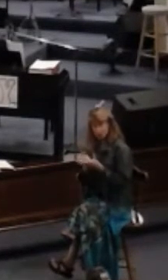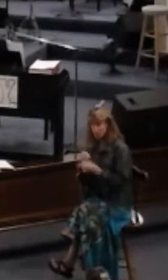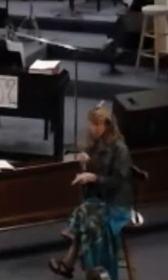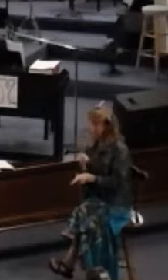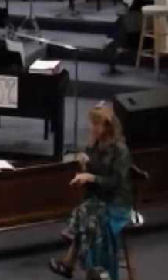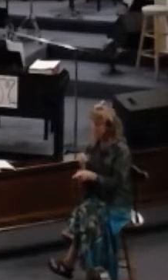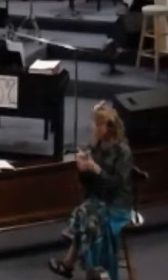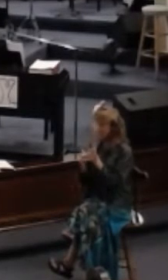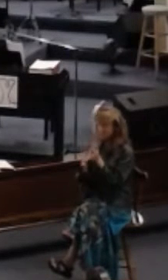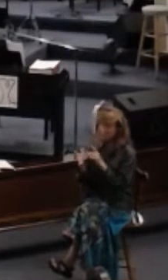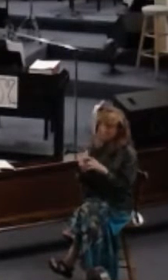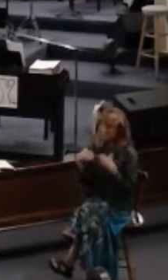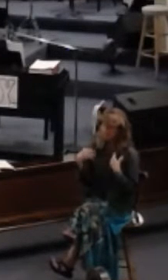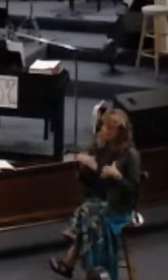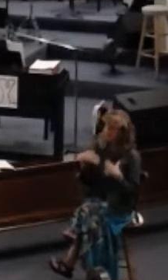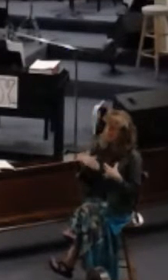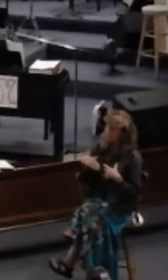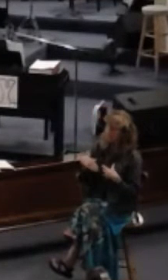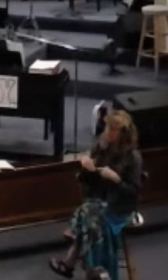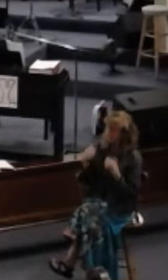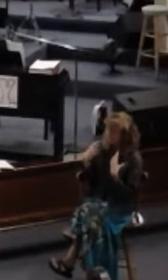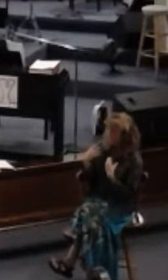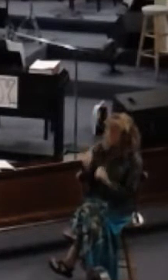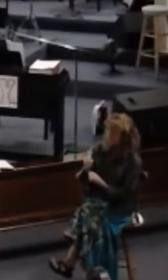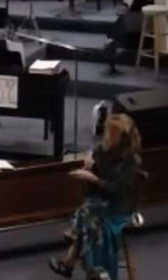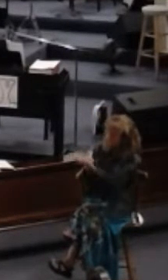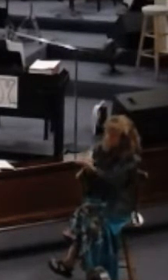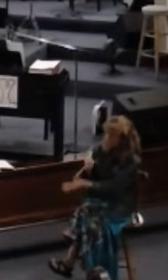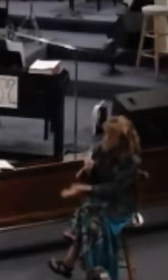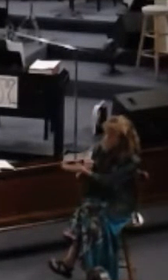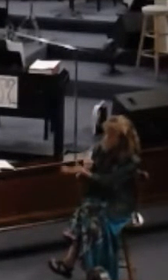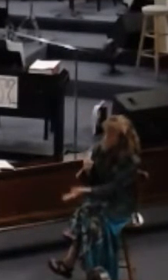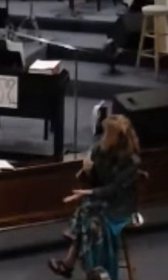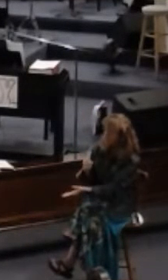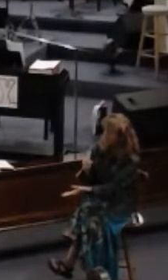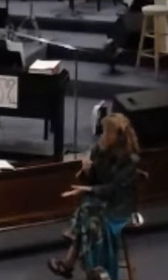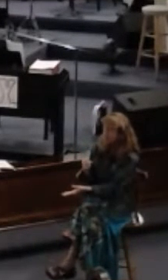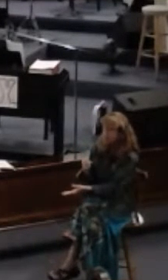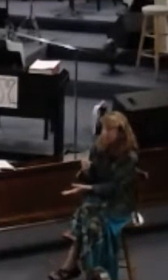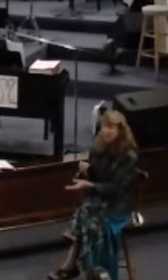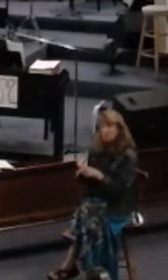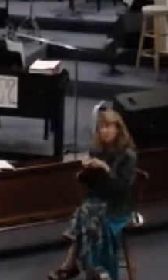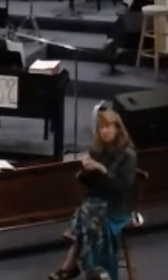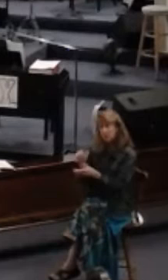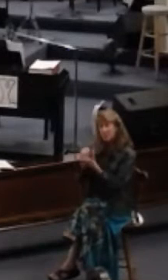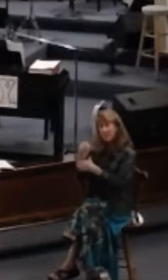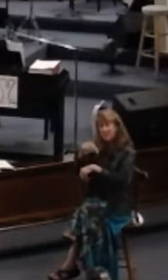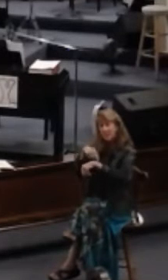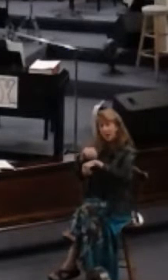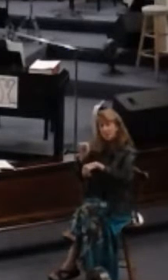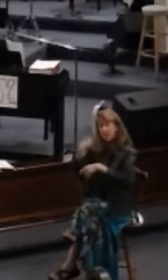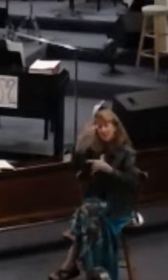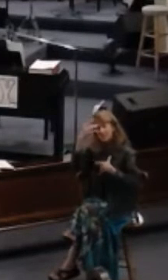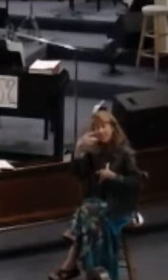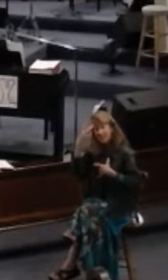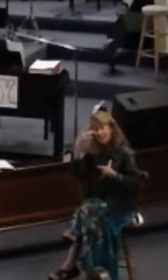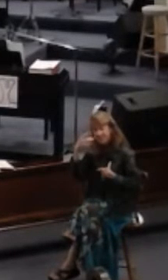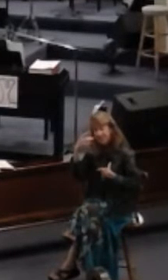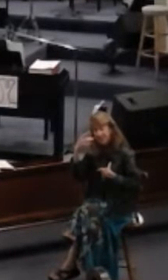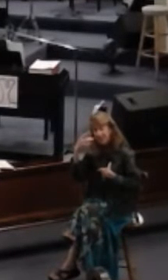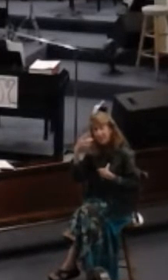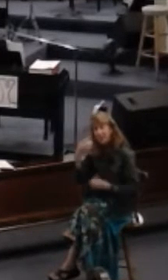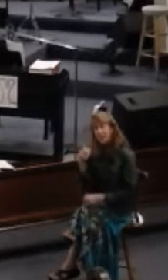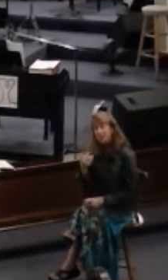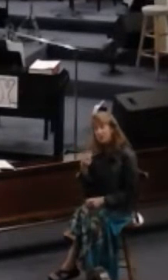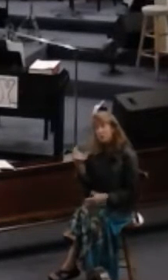were nursed back to health. What went on during the epidemics was only